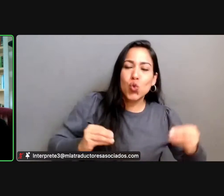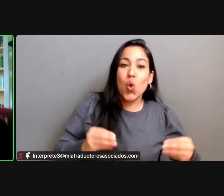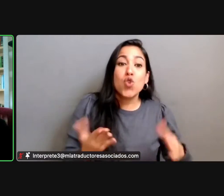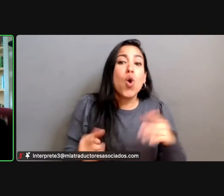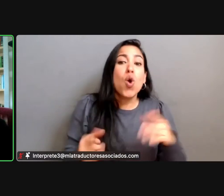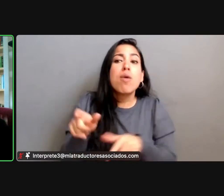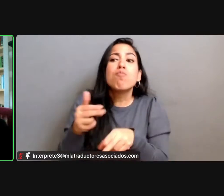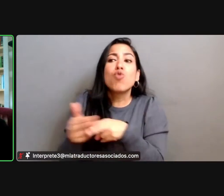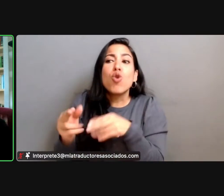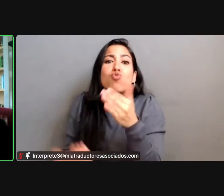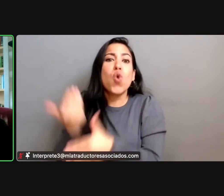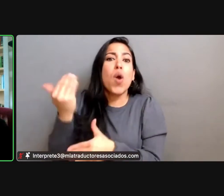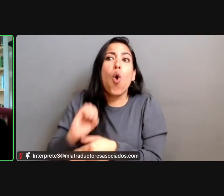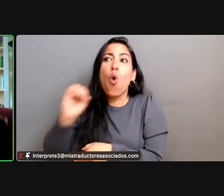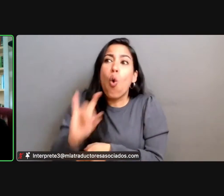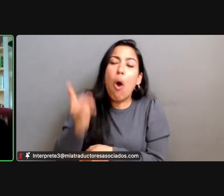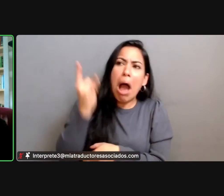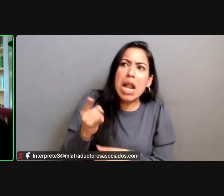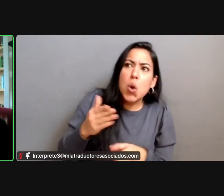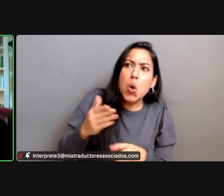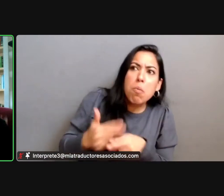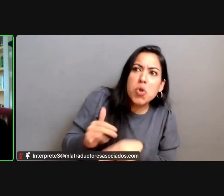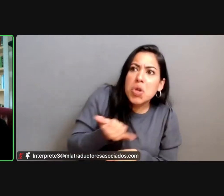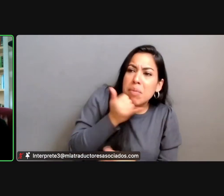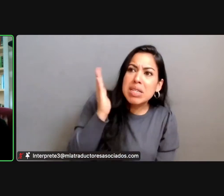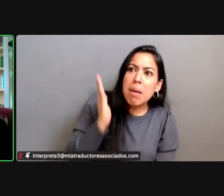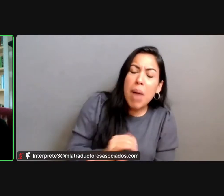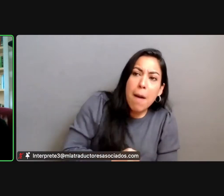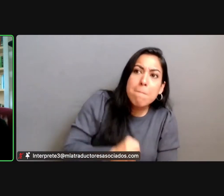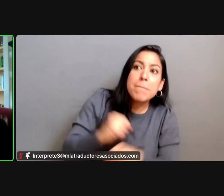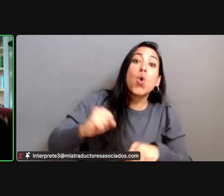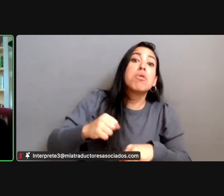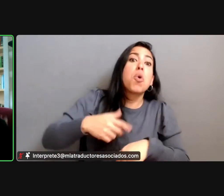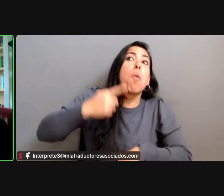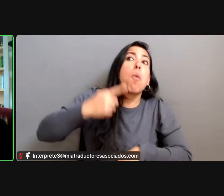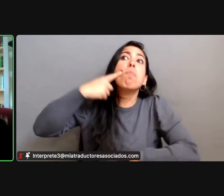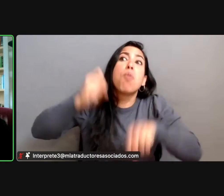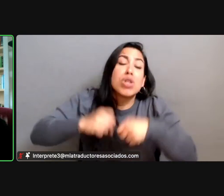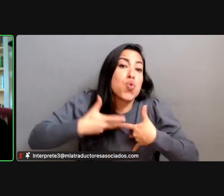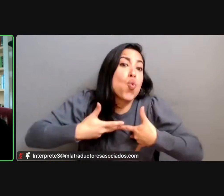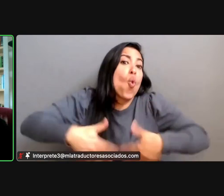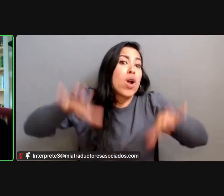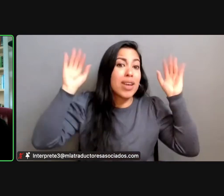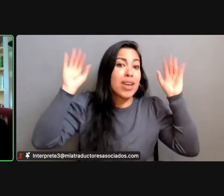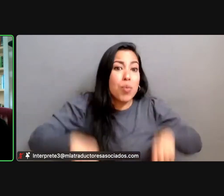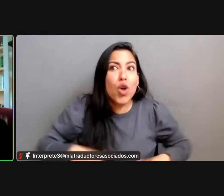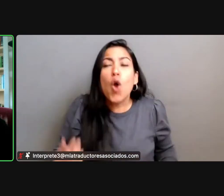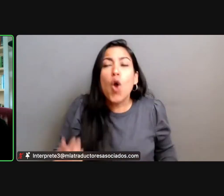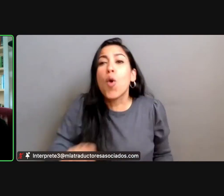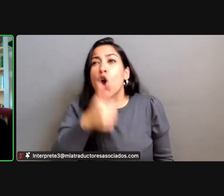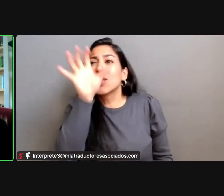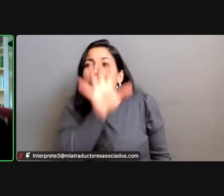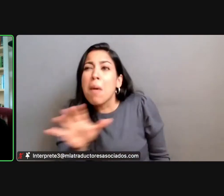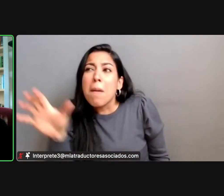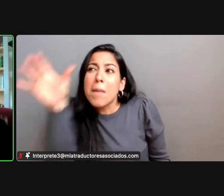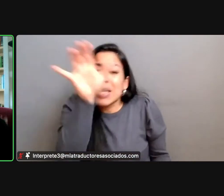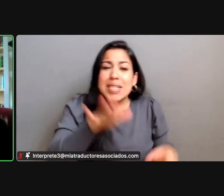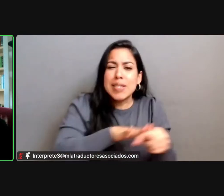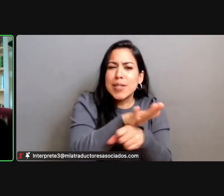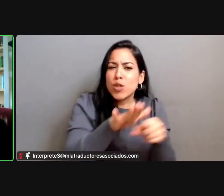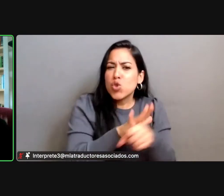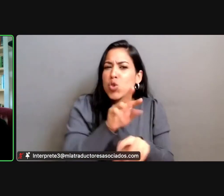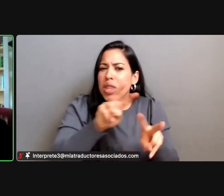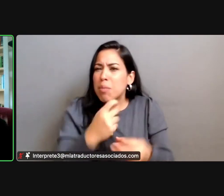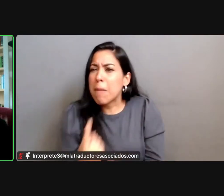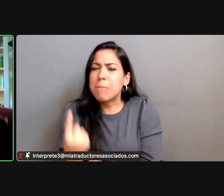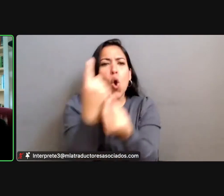cohesion is uncertain. New social explosions could happen in